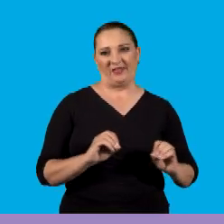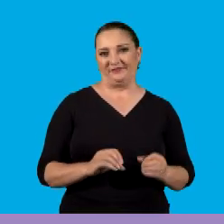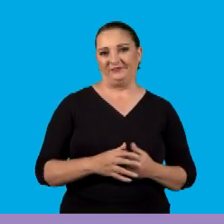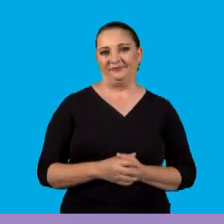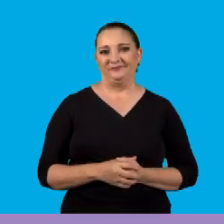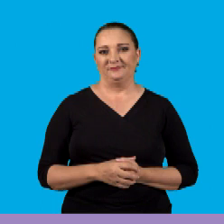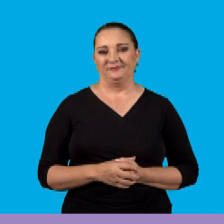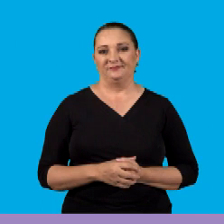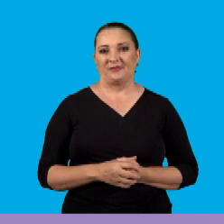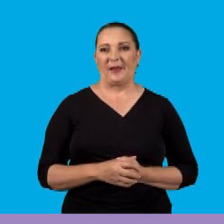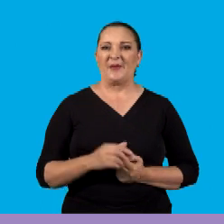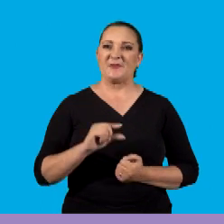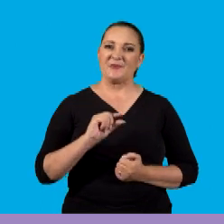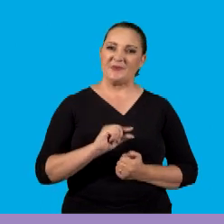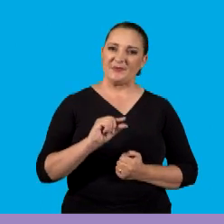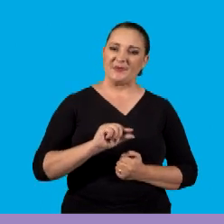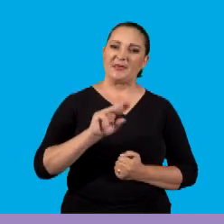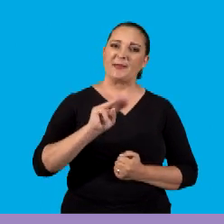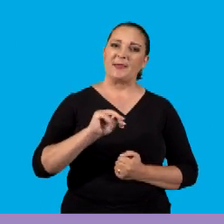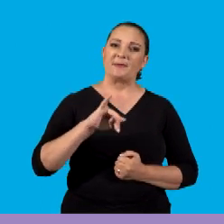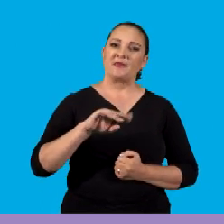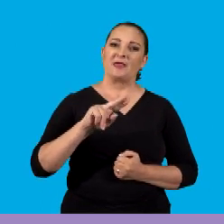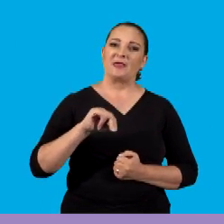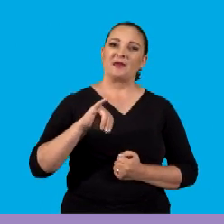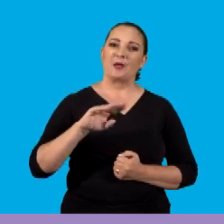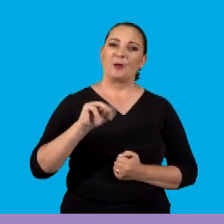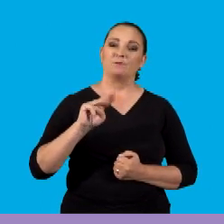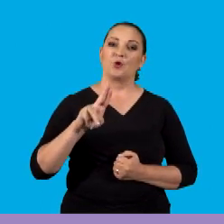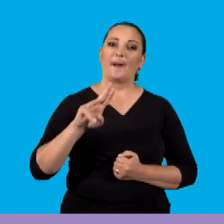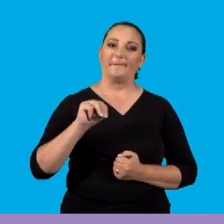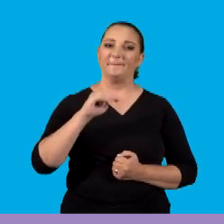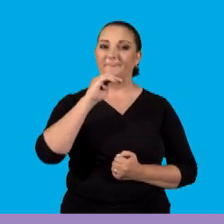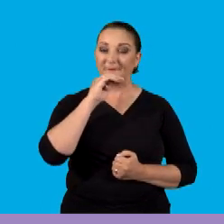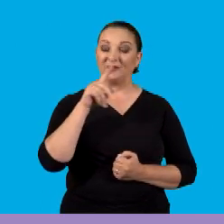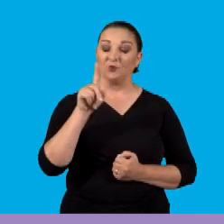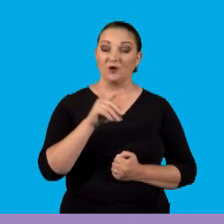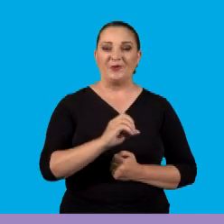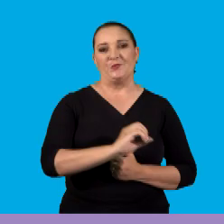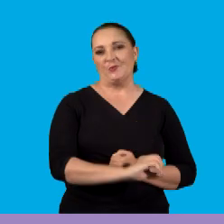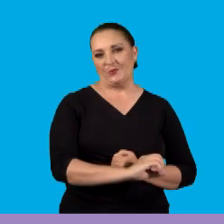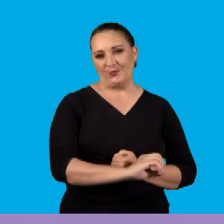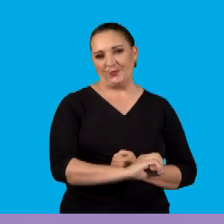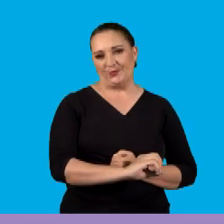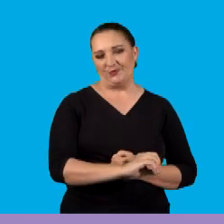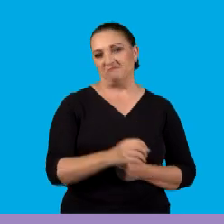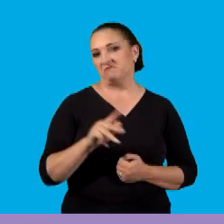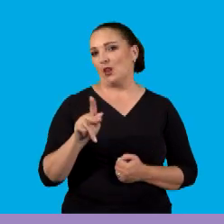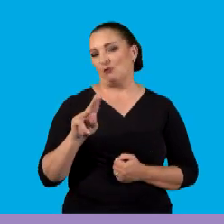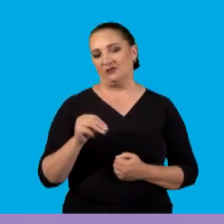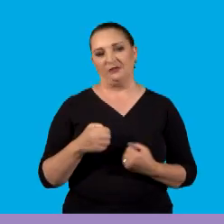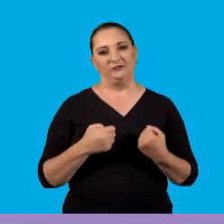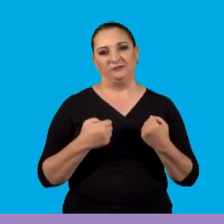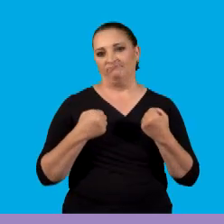So we can see that the minimum distance traveled by this car, that was a distance of